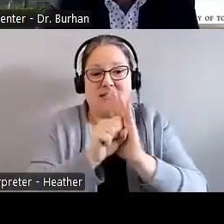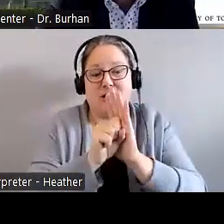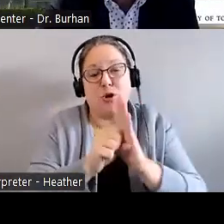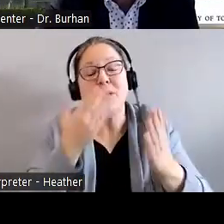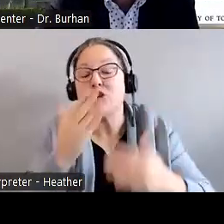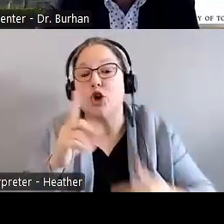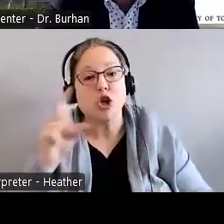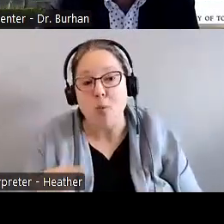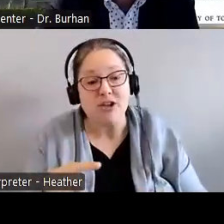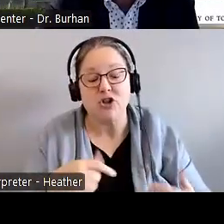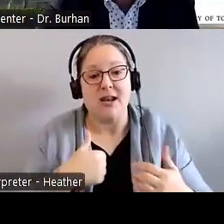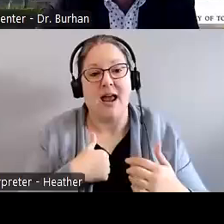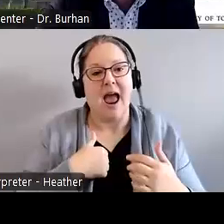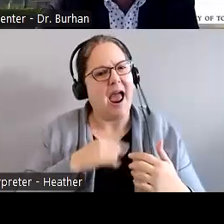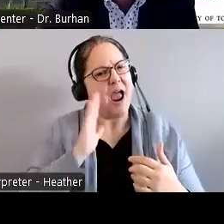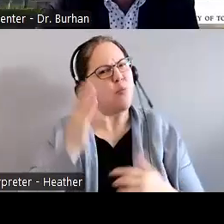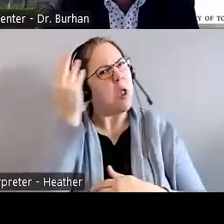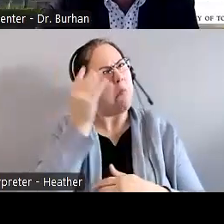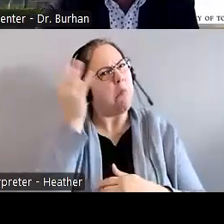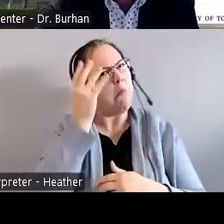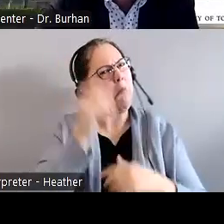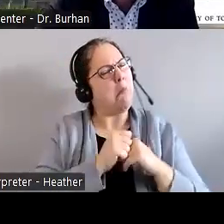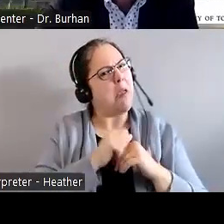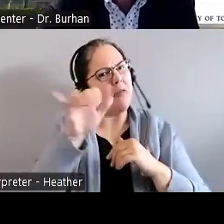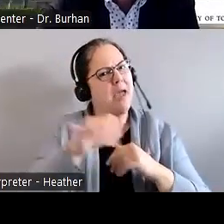good question, and definitely I'll be considering following up on that.